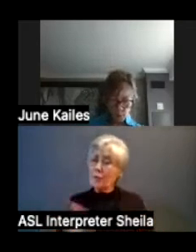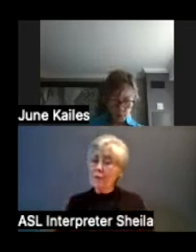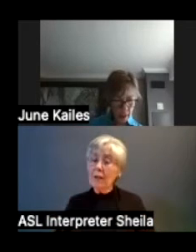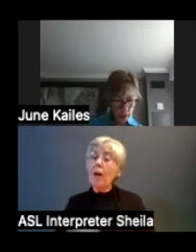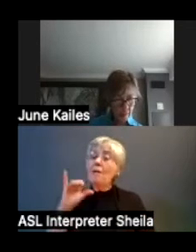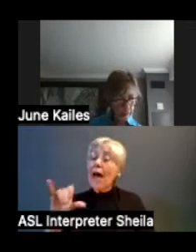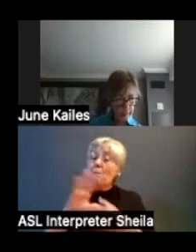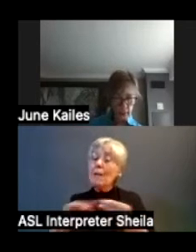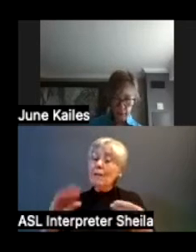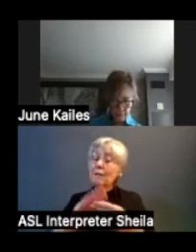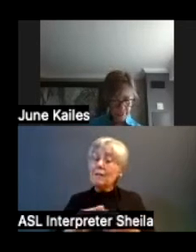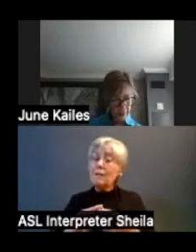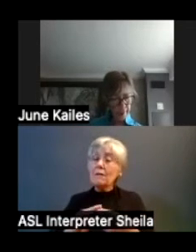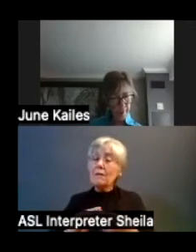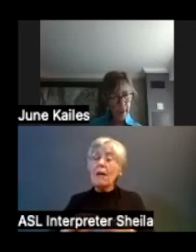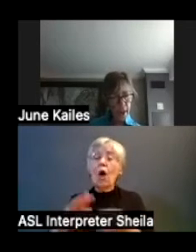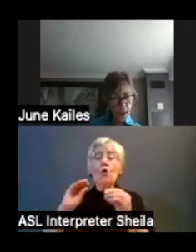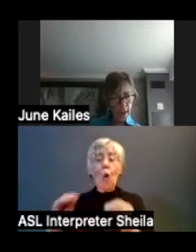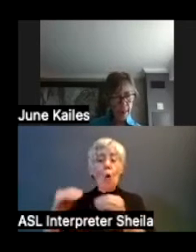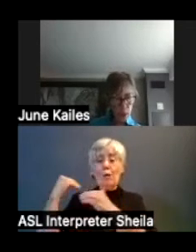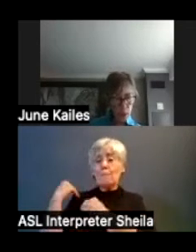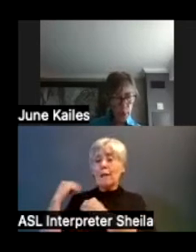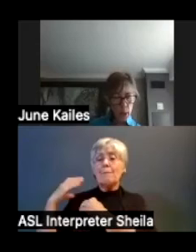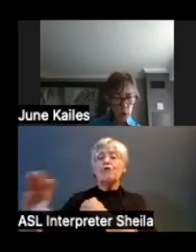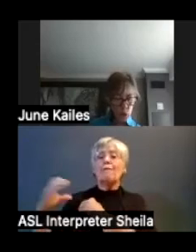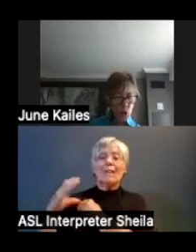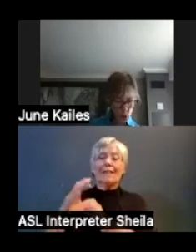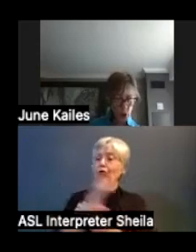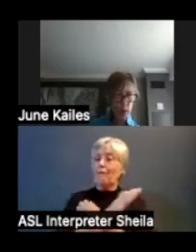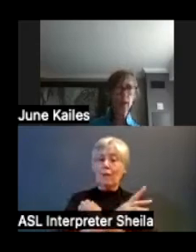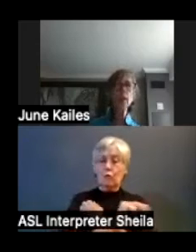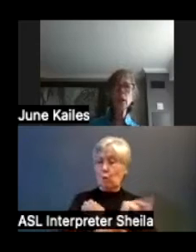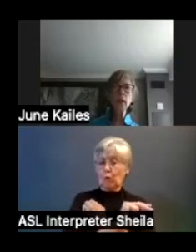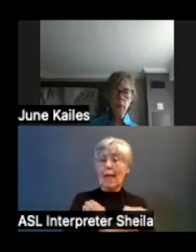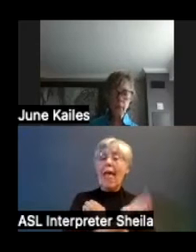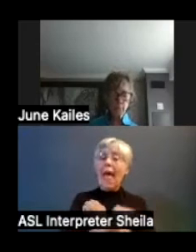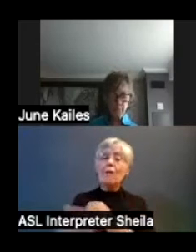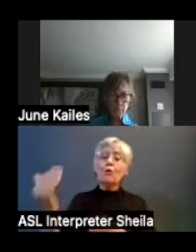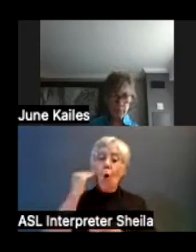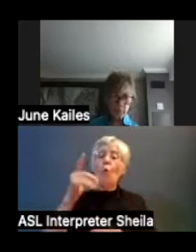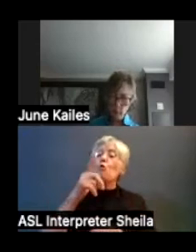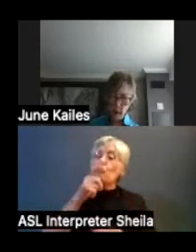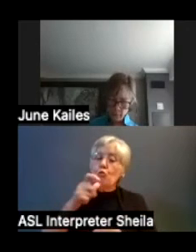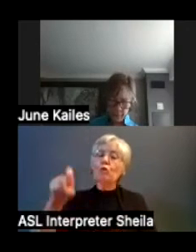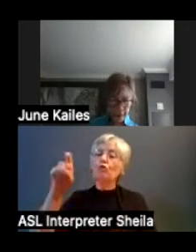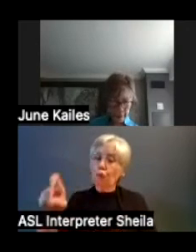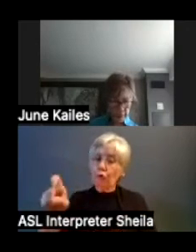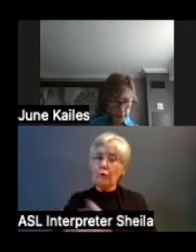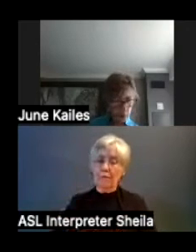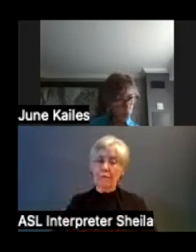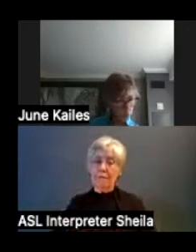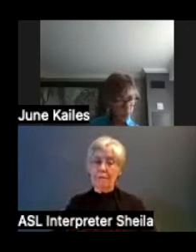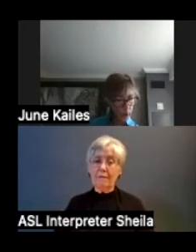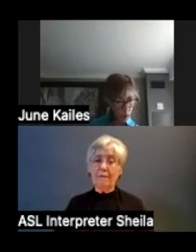no responsibility shifting and no who should. The bottom line